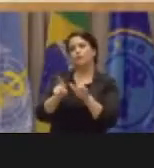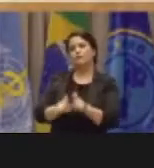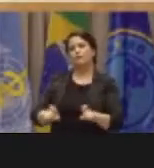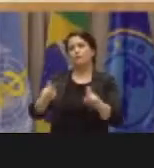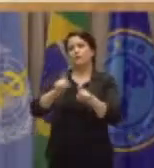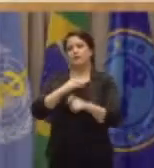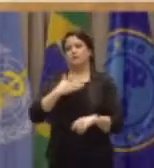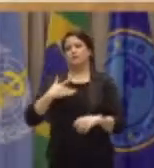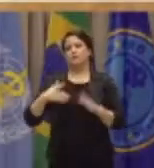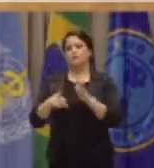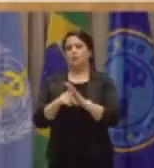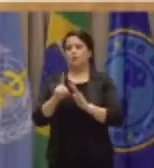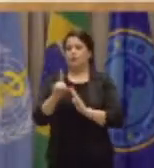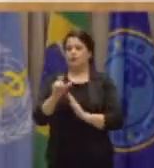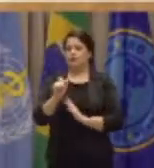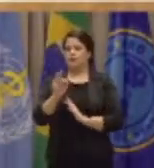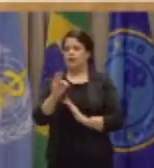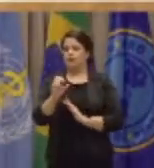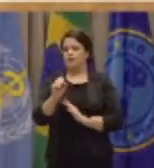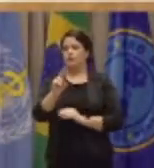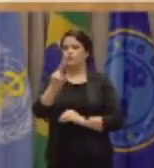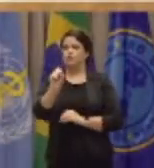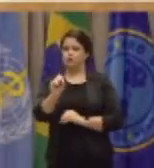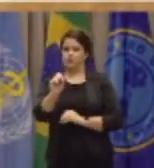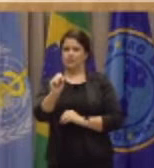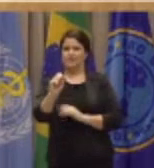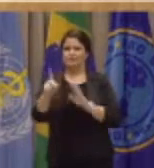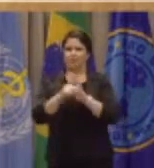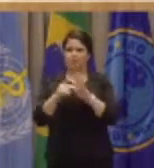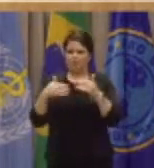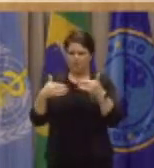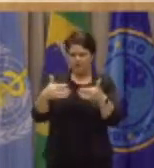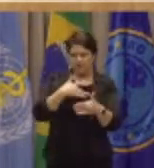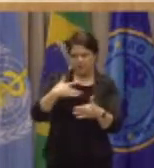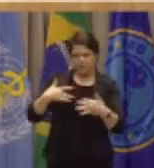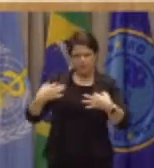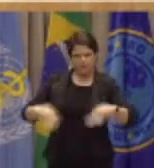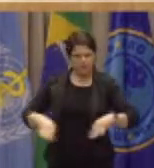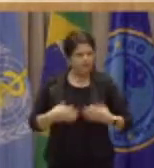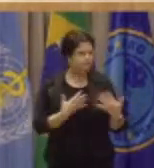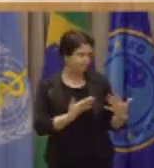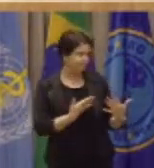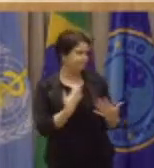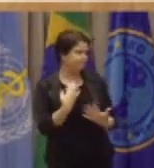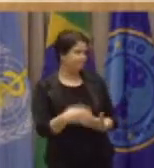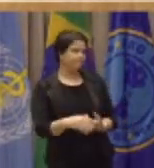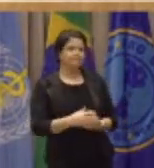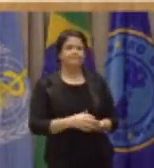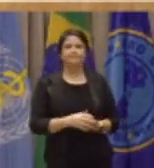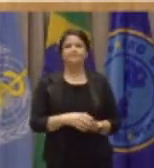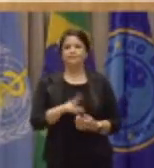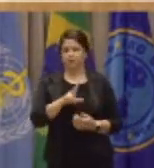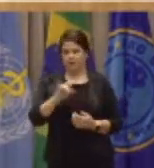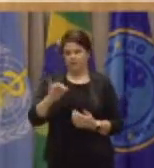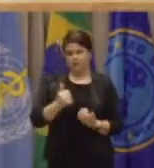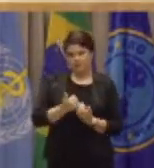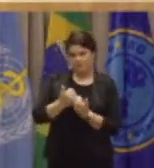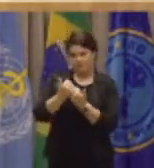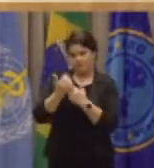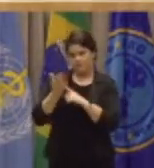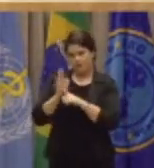and Informatics in Health from the Ministry of Health from DataSUS. She is going to